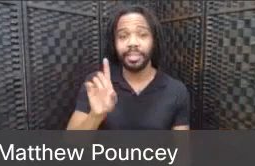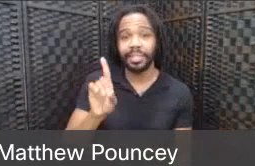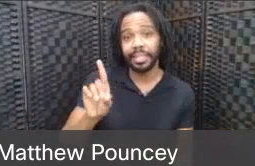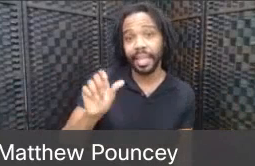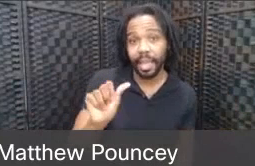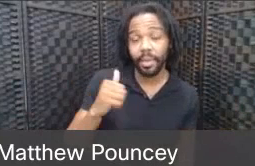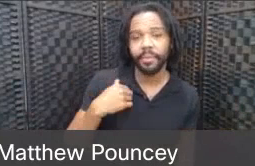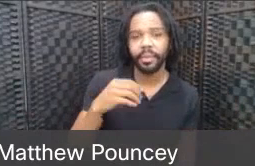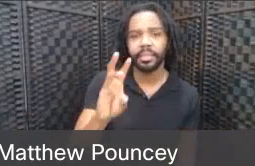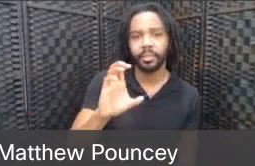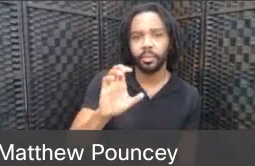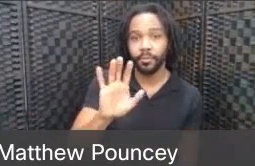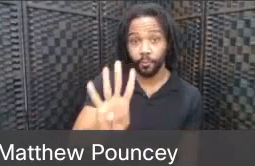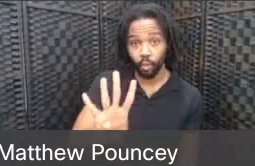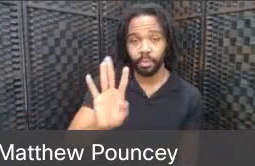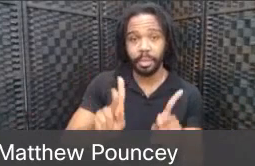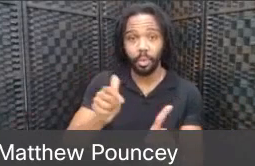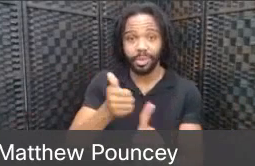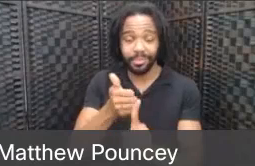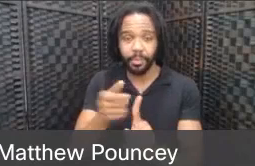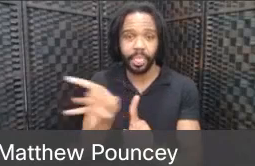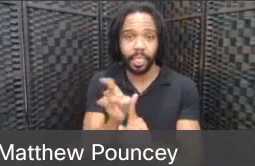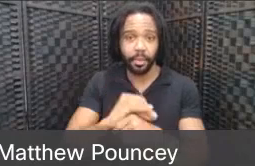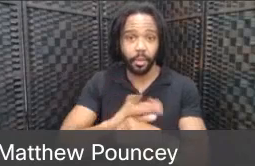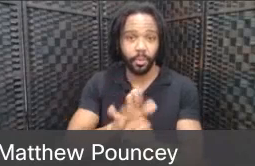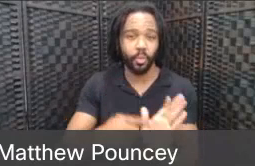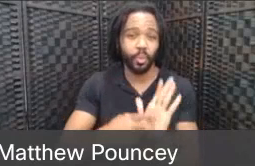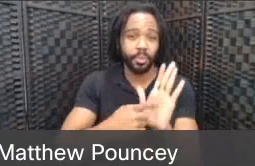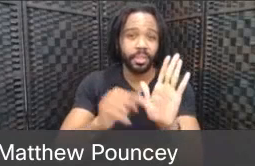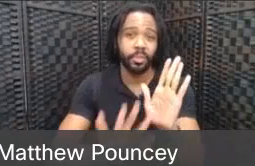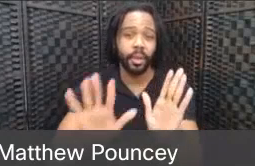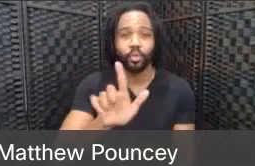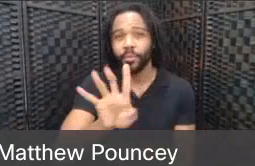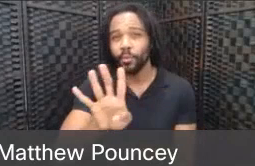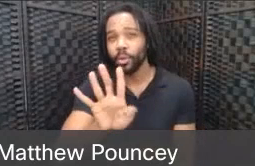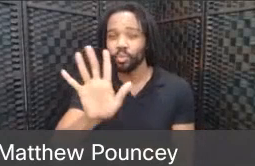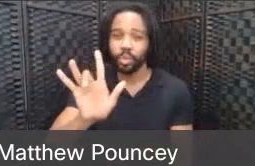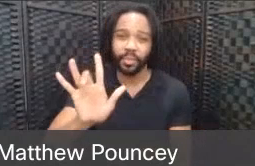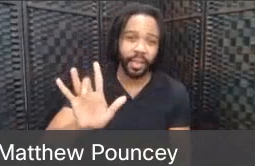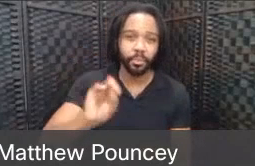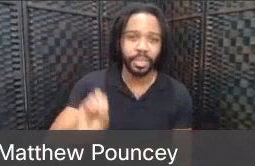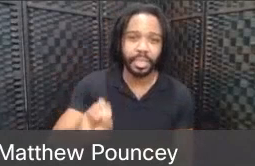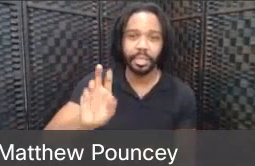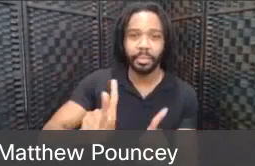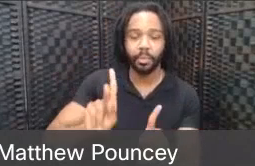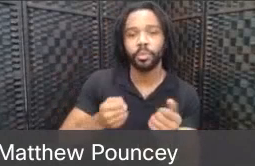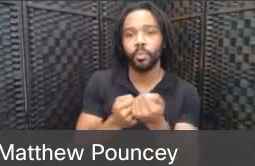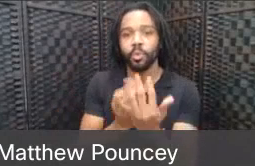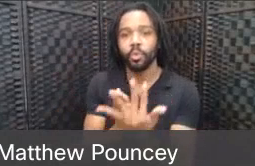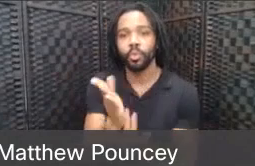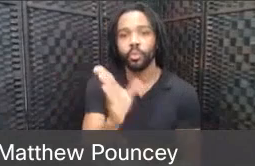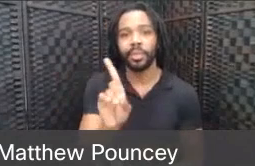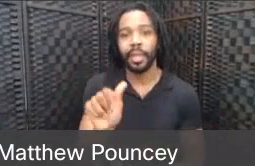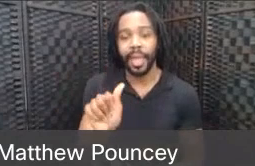604 people who've contracted COVID represent about 25% of people supported by DDA who